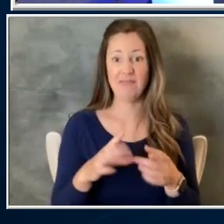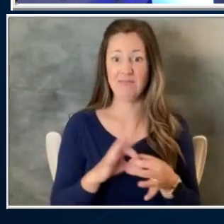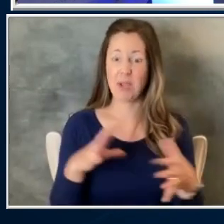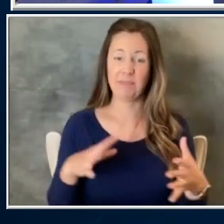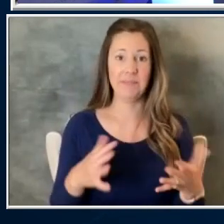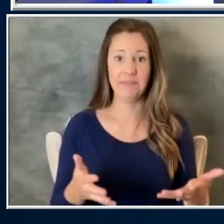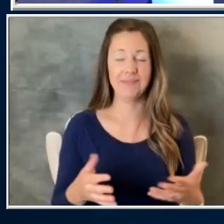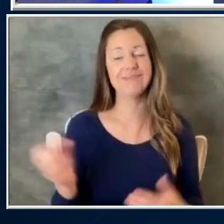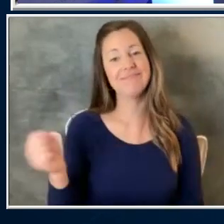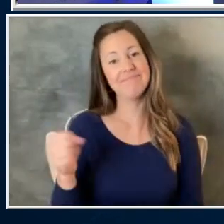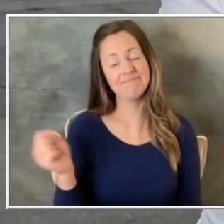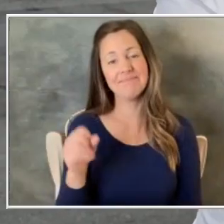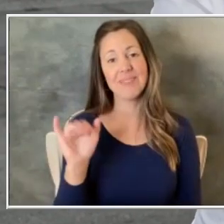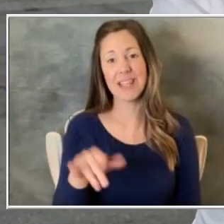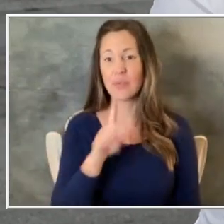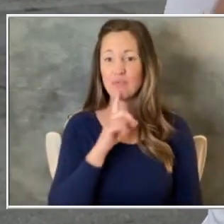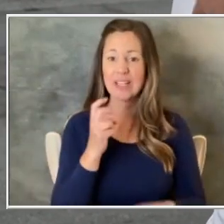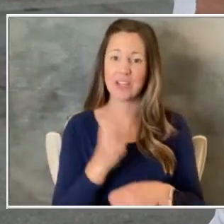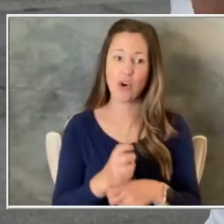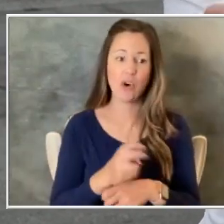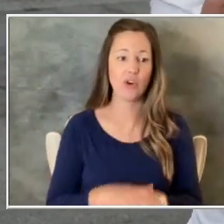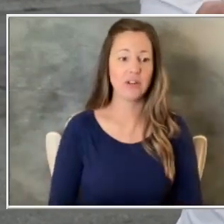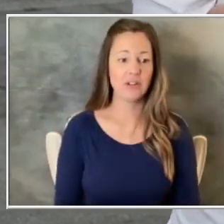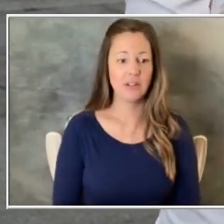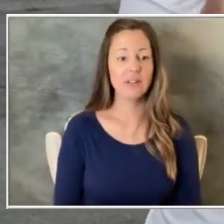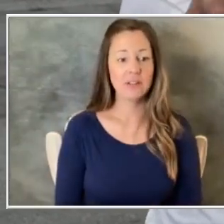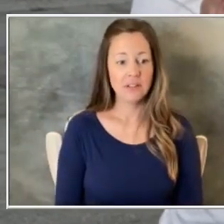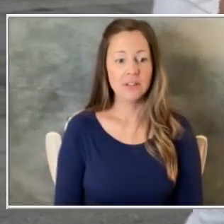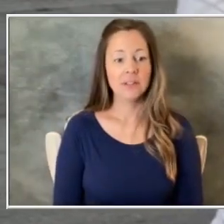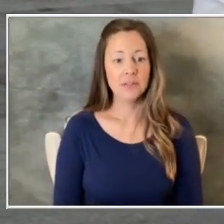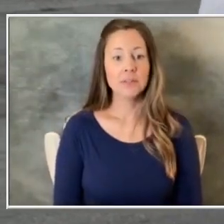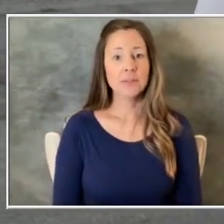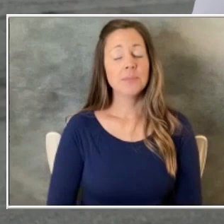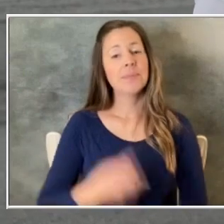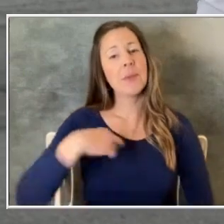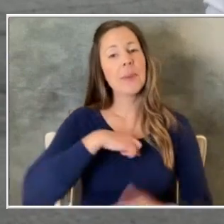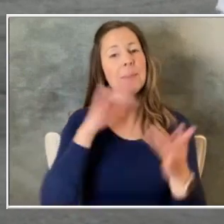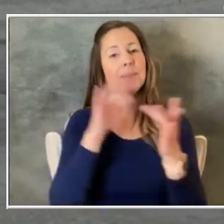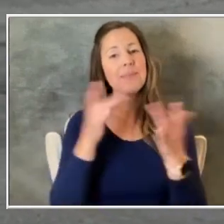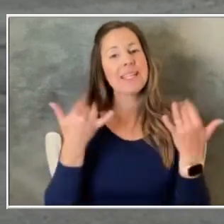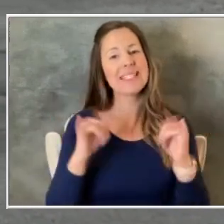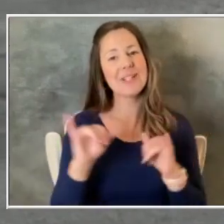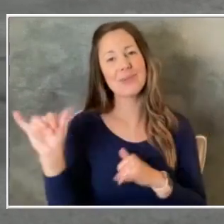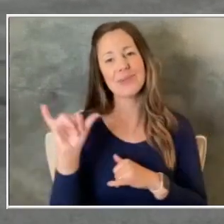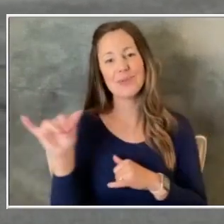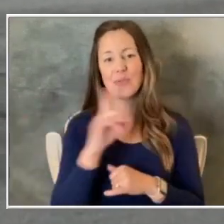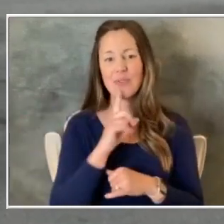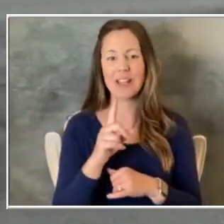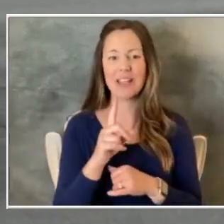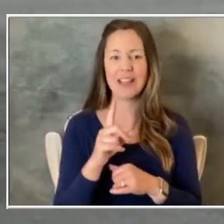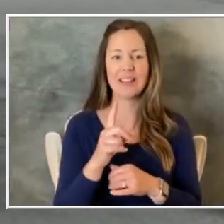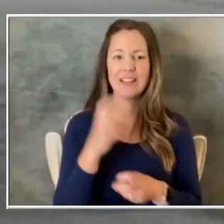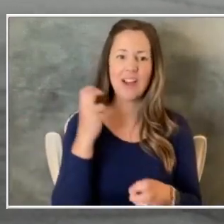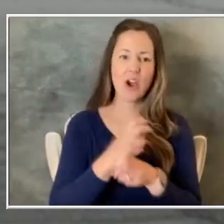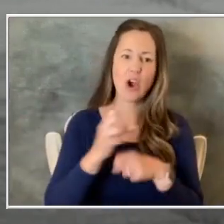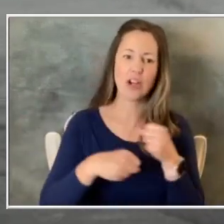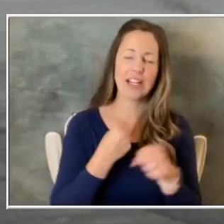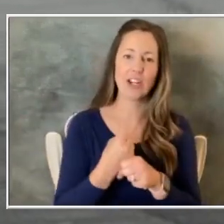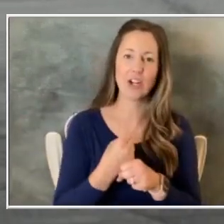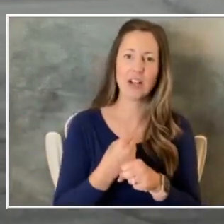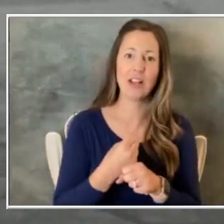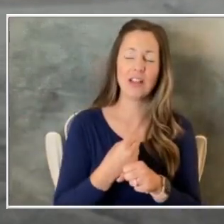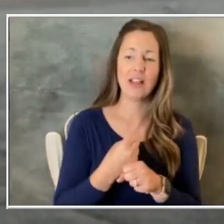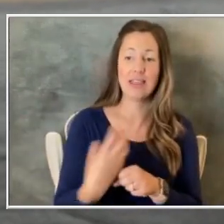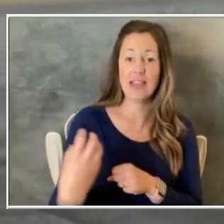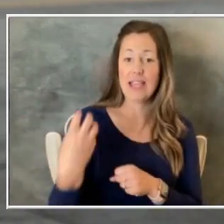Yeah, that was so hard. And we kept in great touch through the year too. We had a hard year. The captain of our team, so she rode the year before